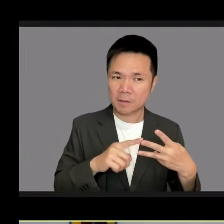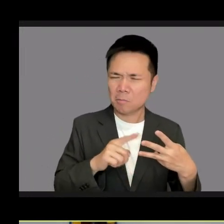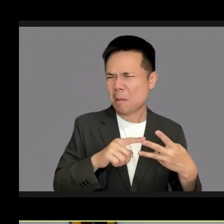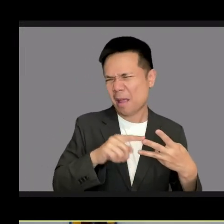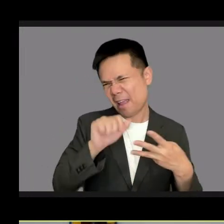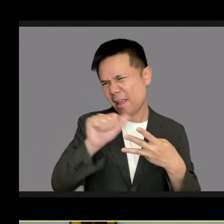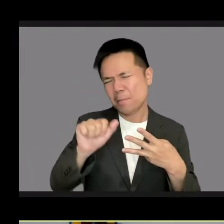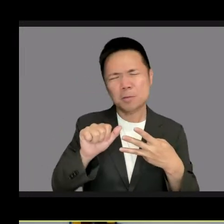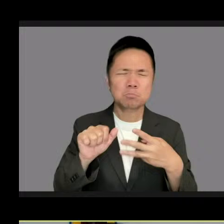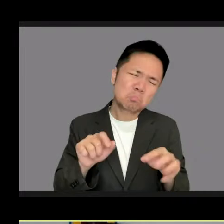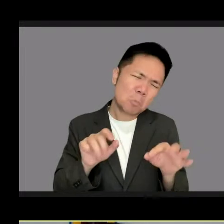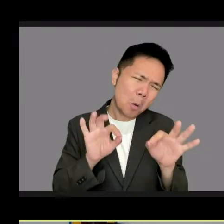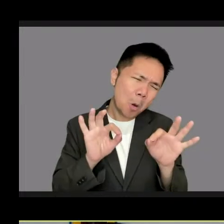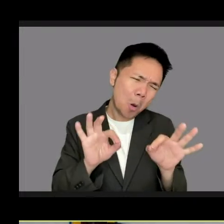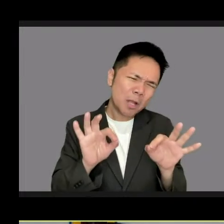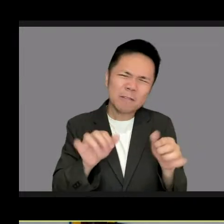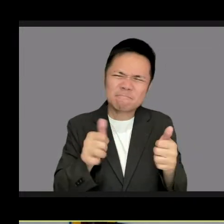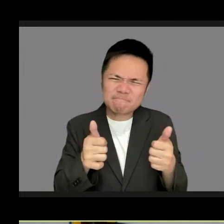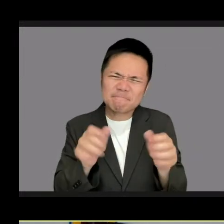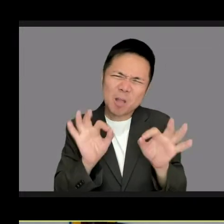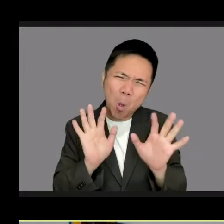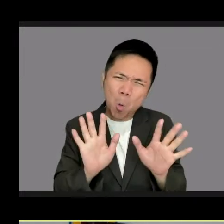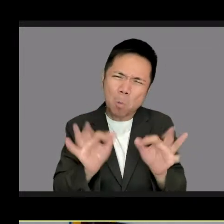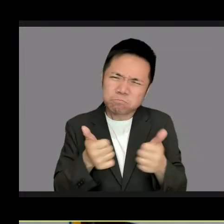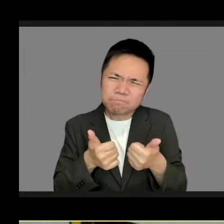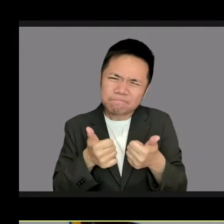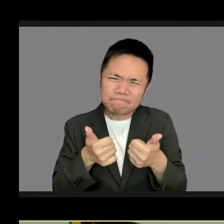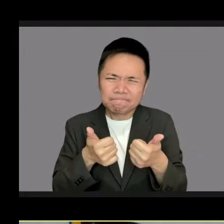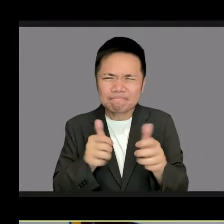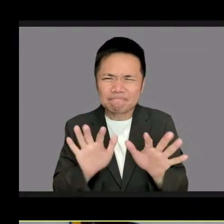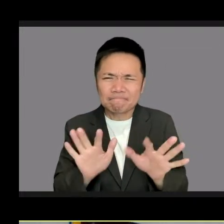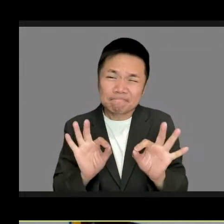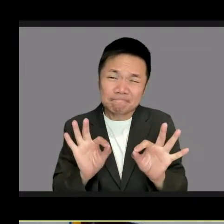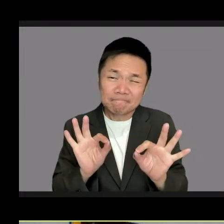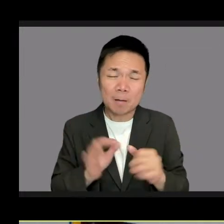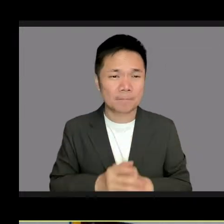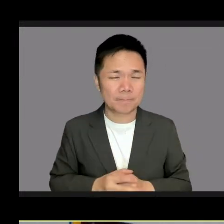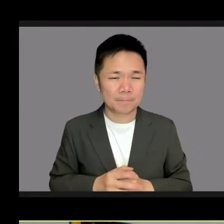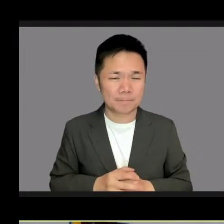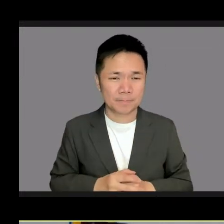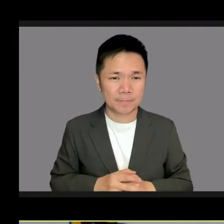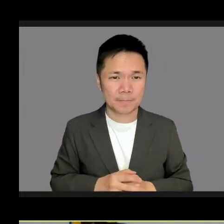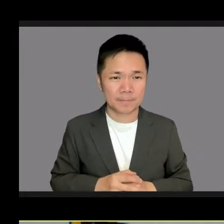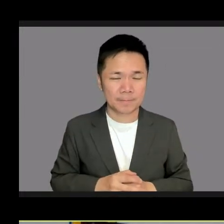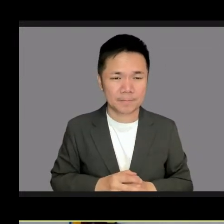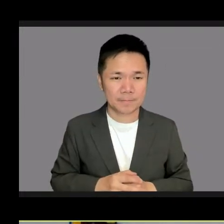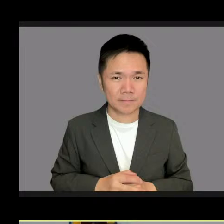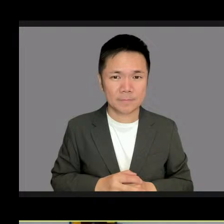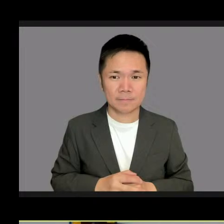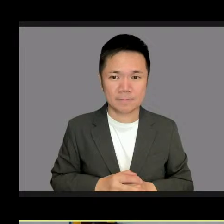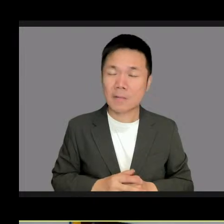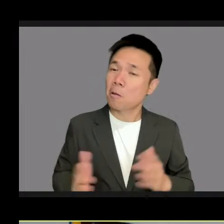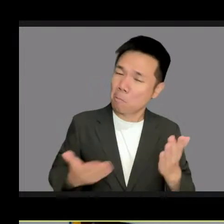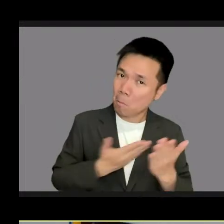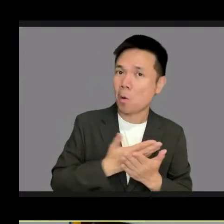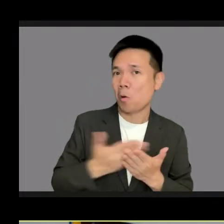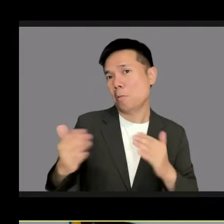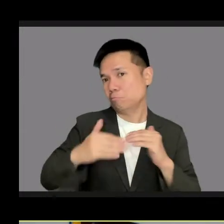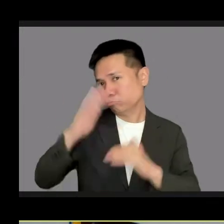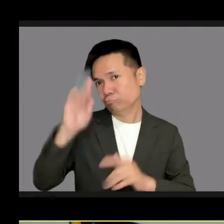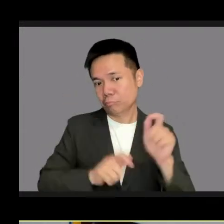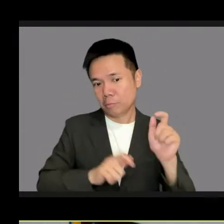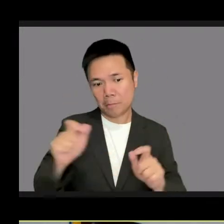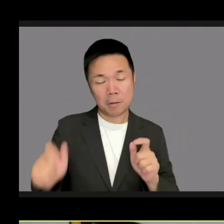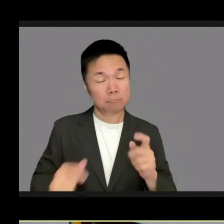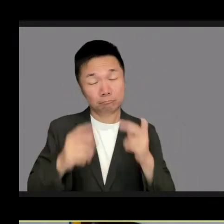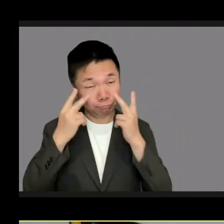and means probably it can be read by most types of